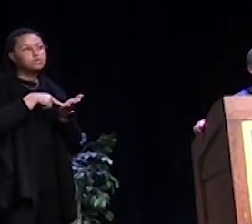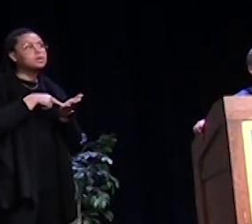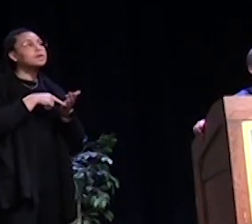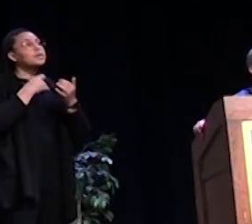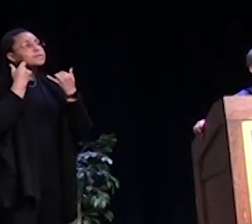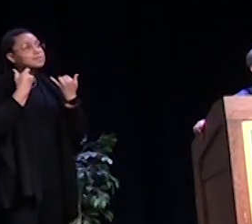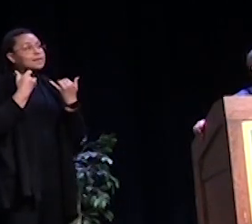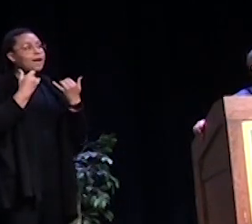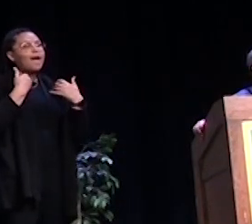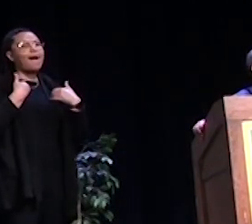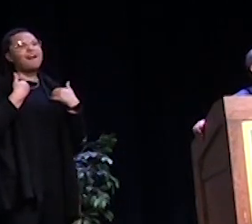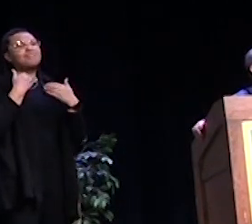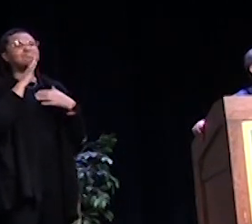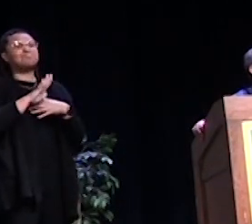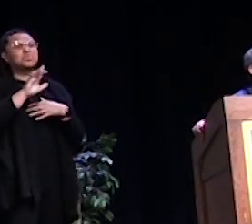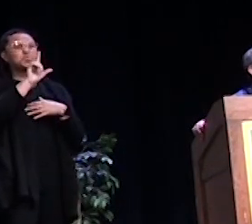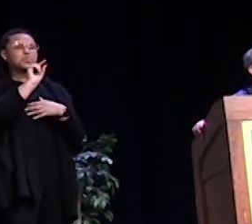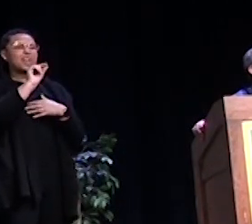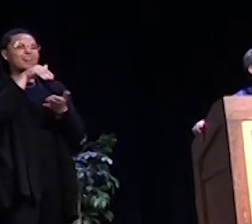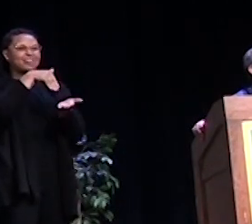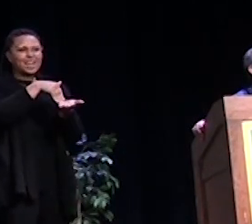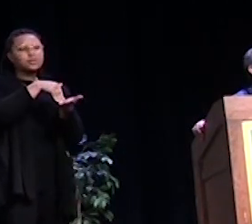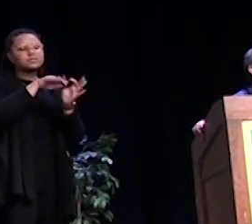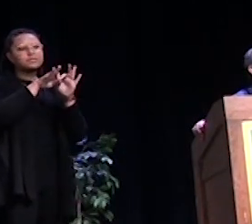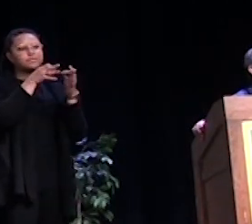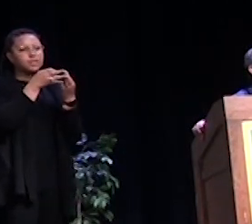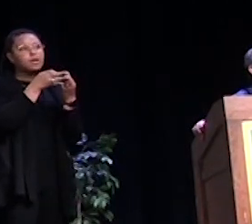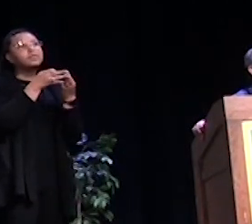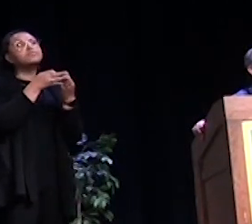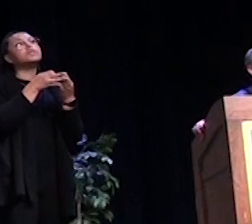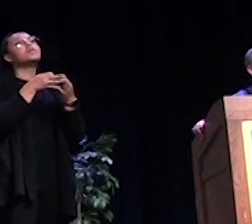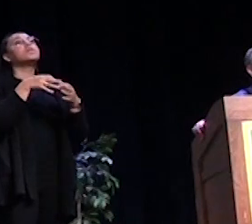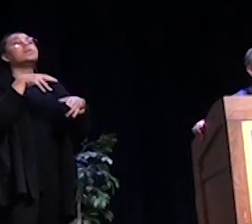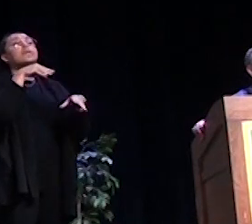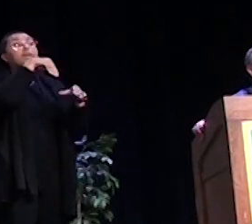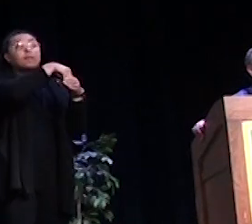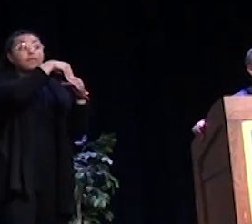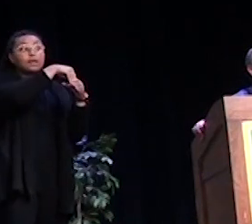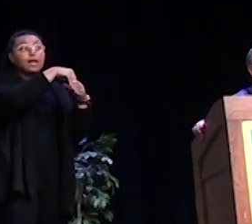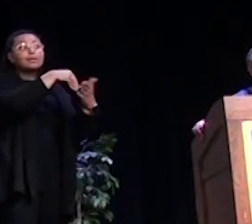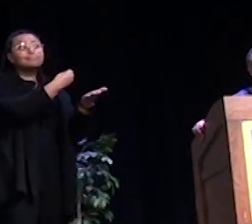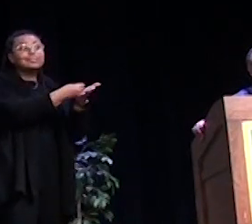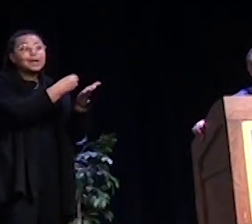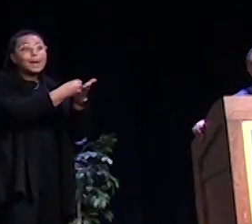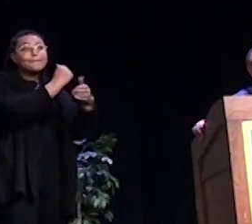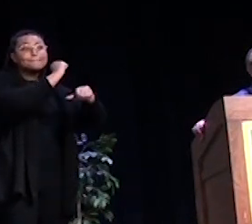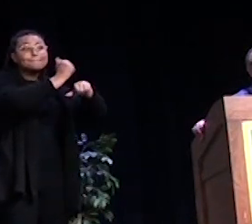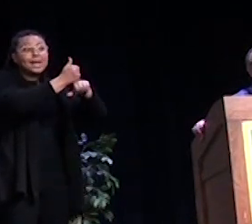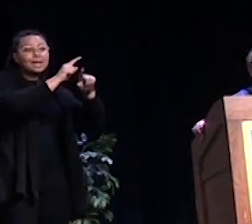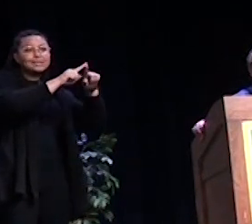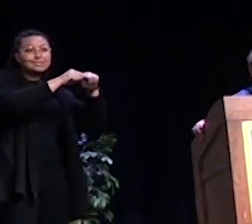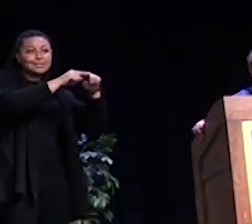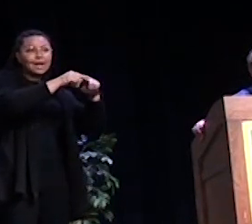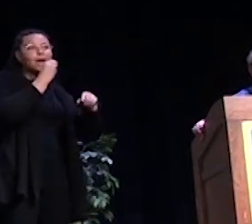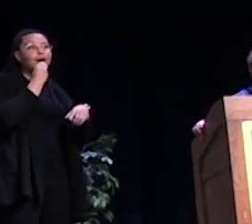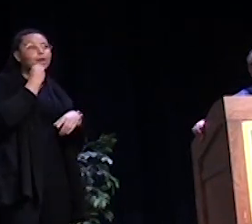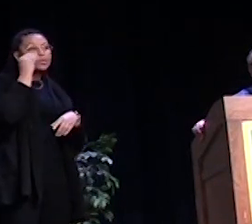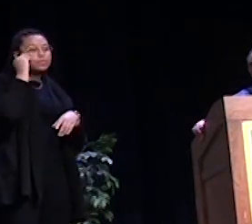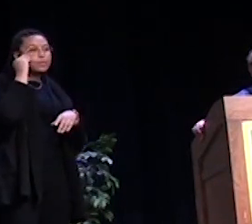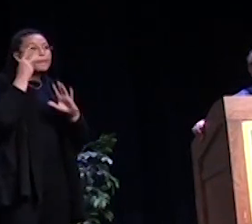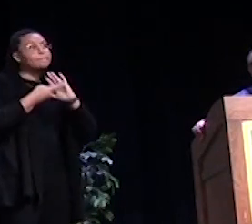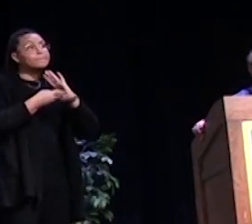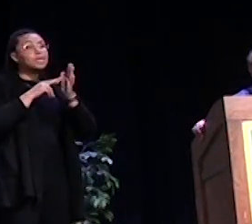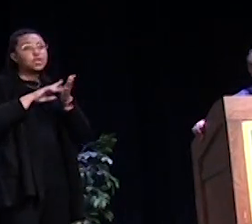about 20,000 families on what we call income-based housing. Income-based housing means that the amount of